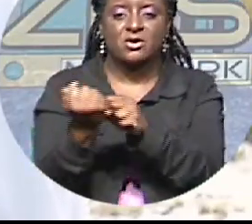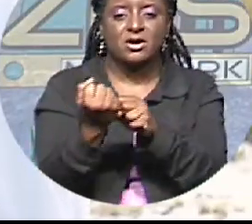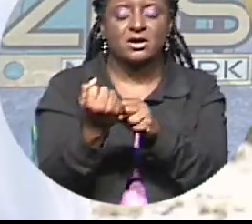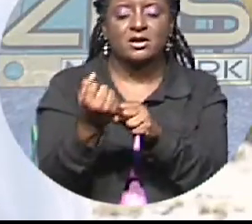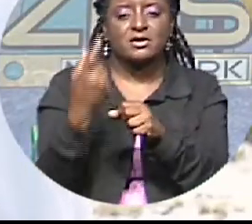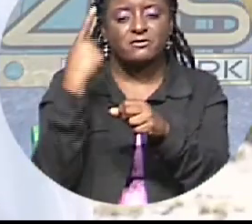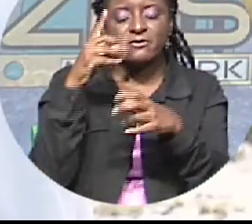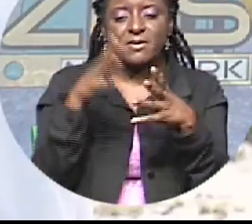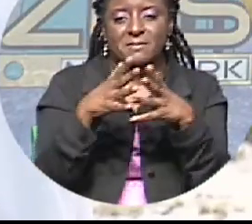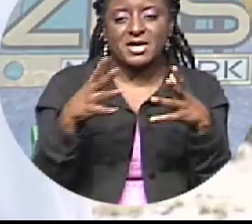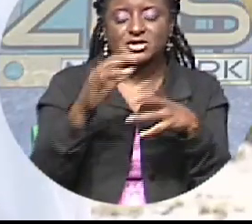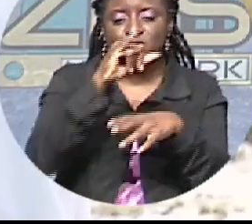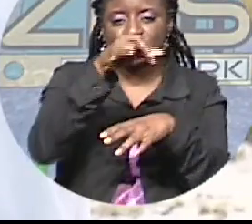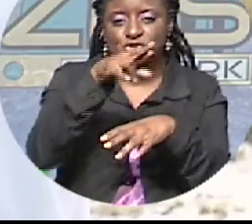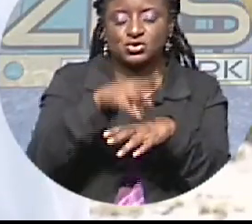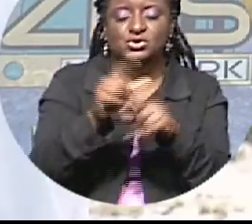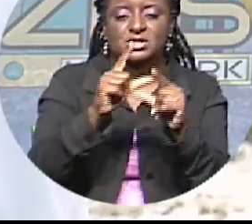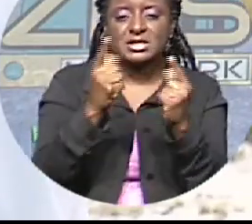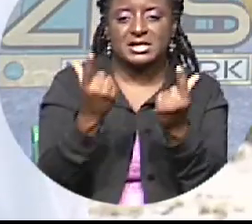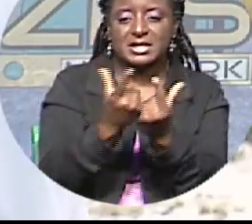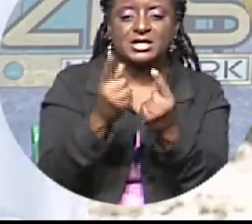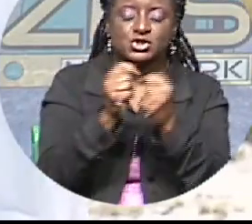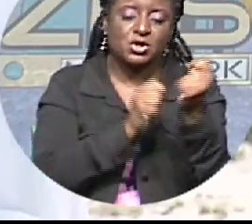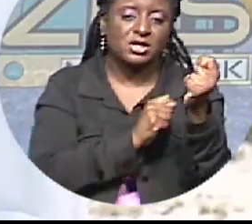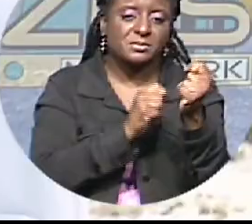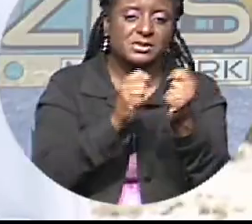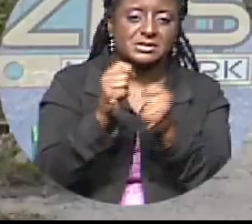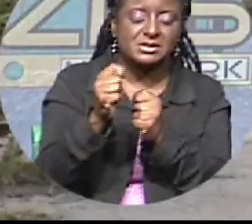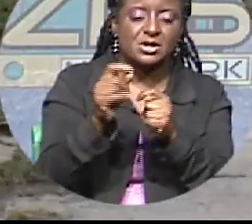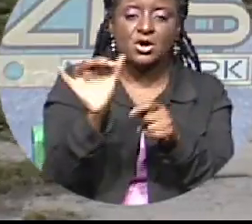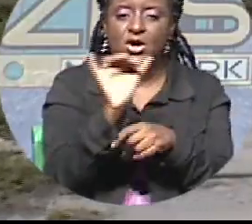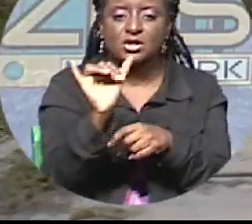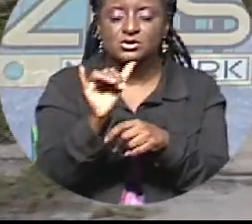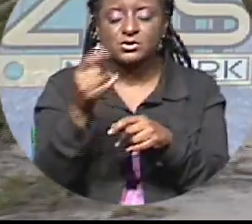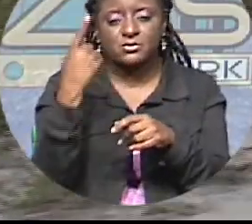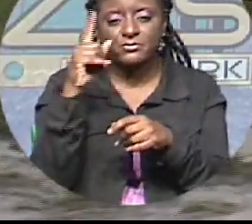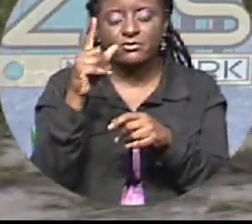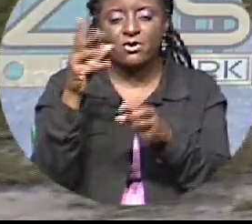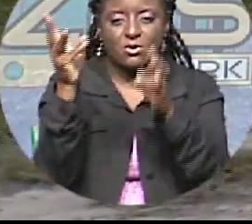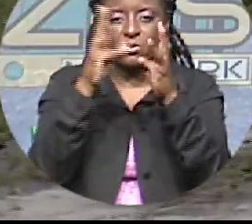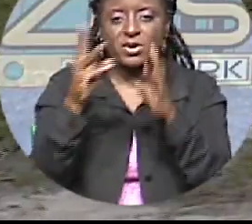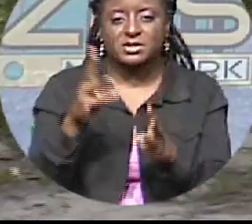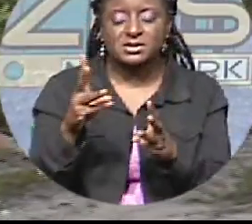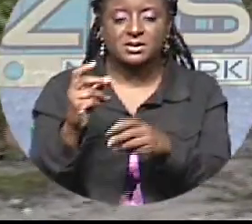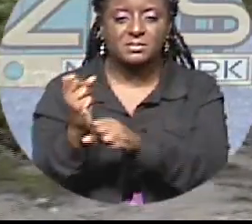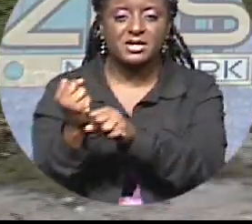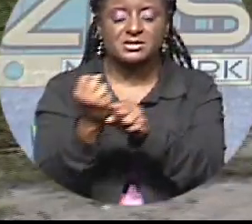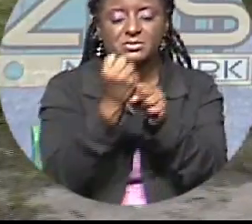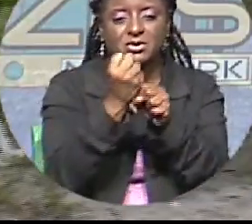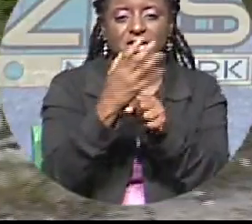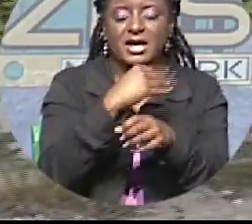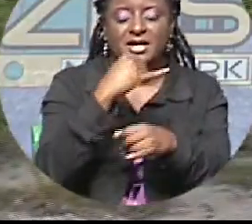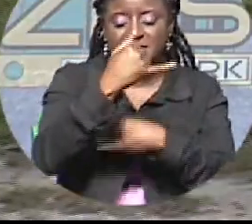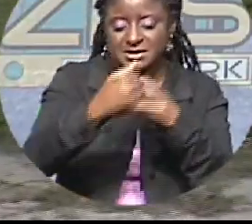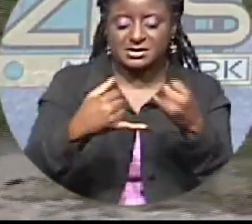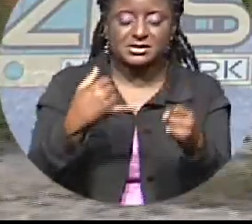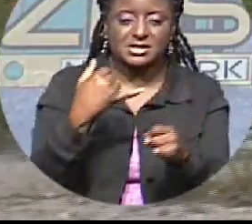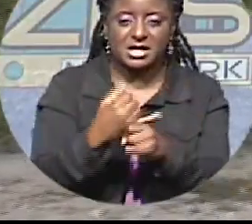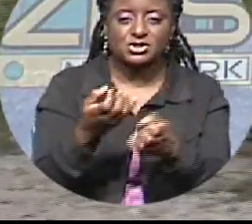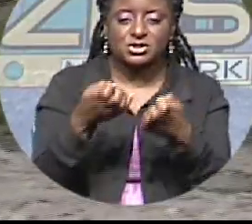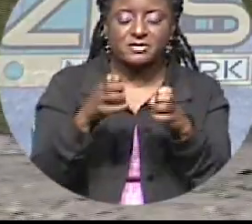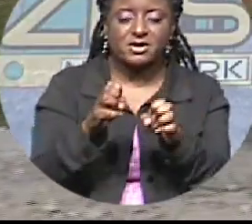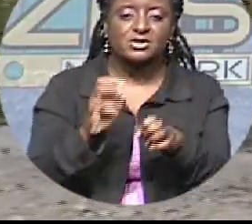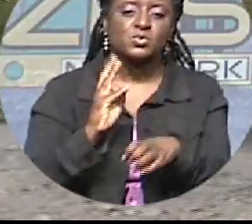league tournaments. We also will have the capacity to have winter baseball. We'll have the capacity to host international events. That's what we're after. We're